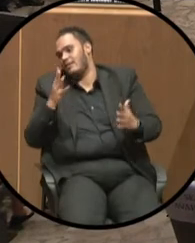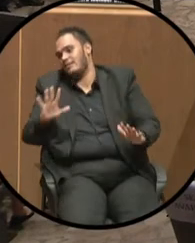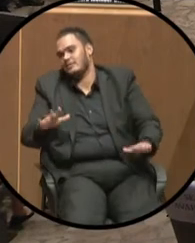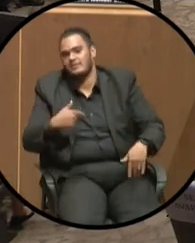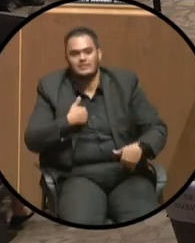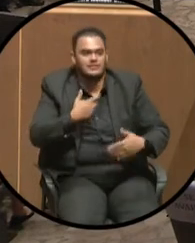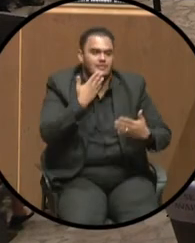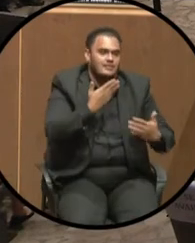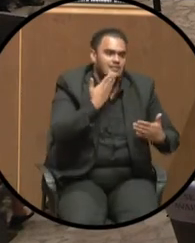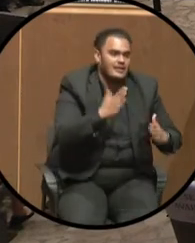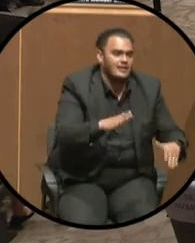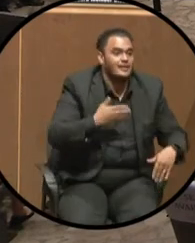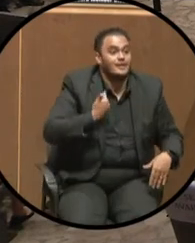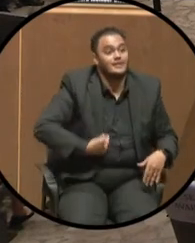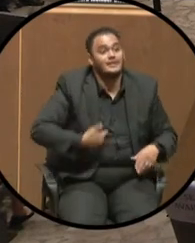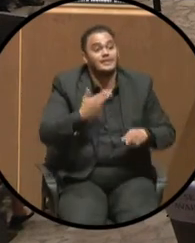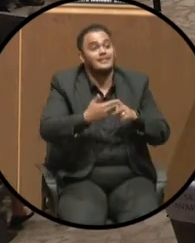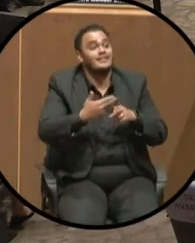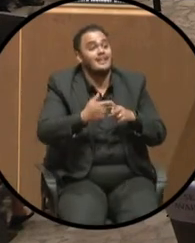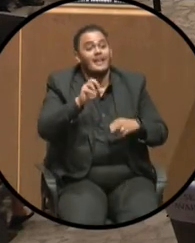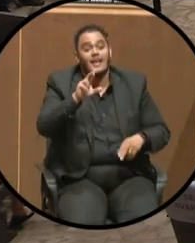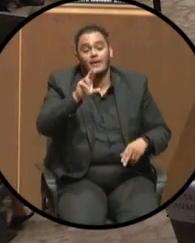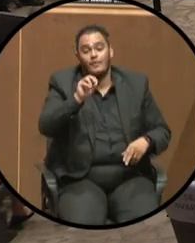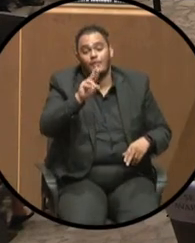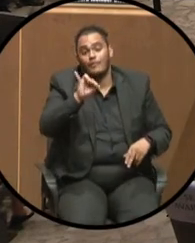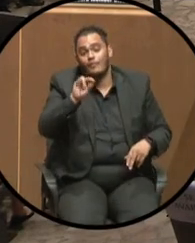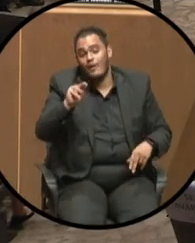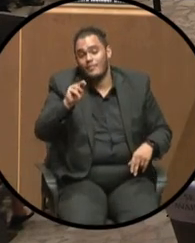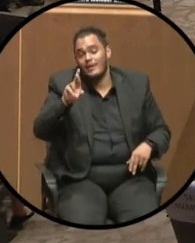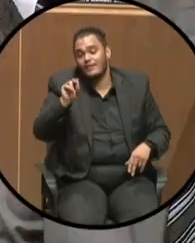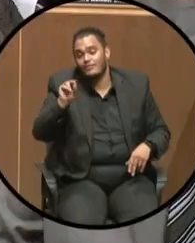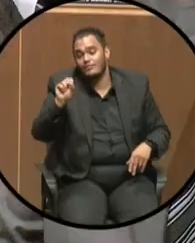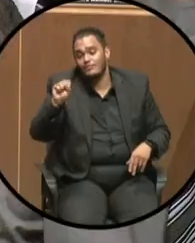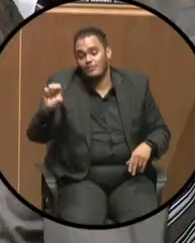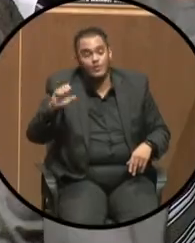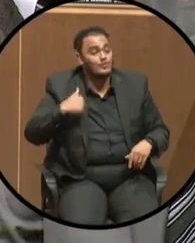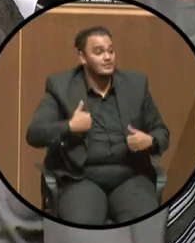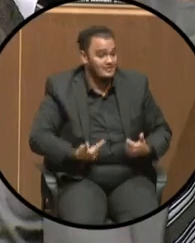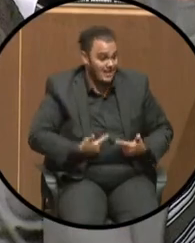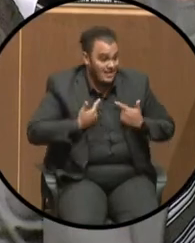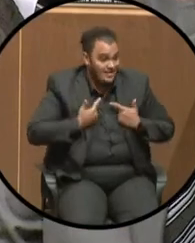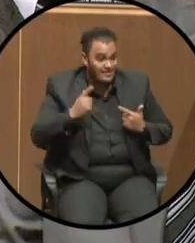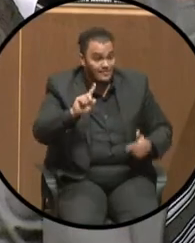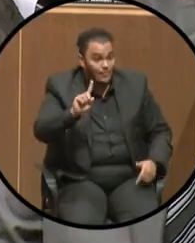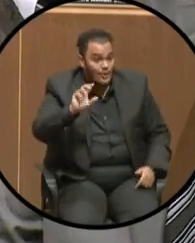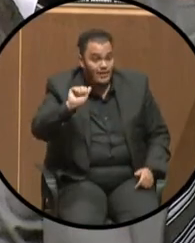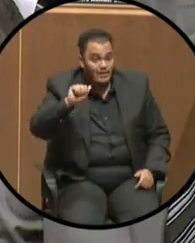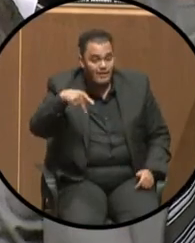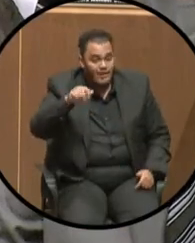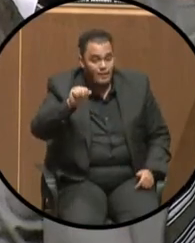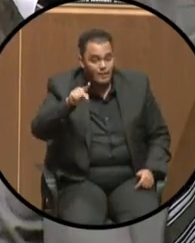you. So my name is Robin Rose, and I live in Apopka, and